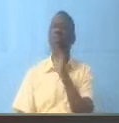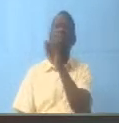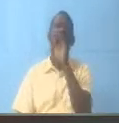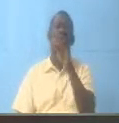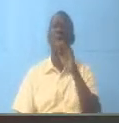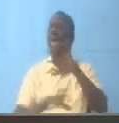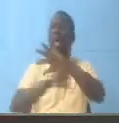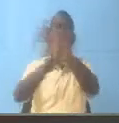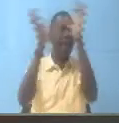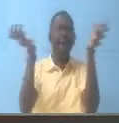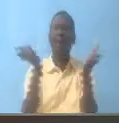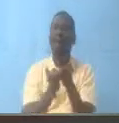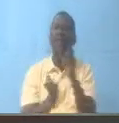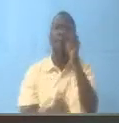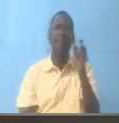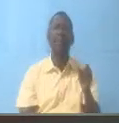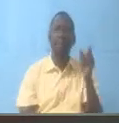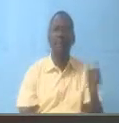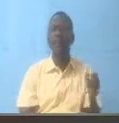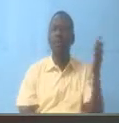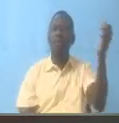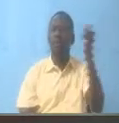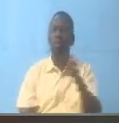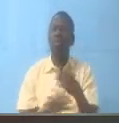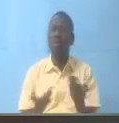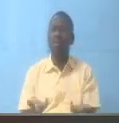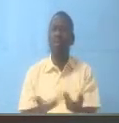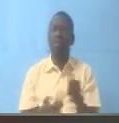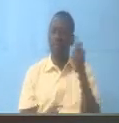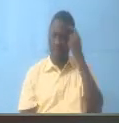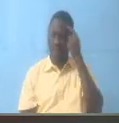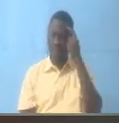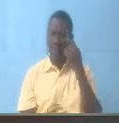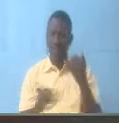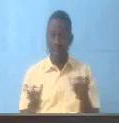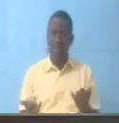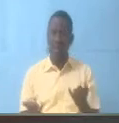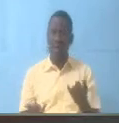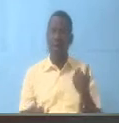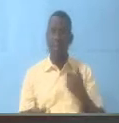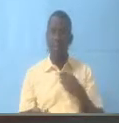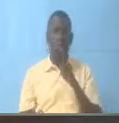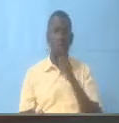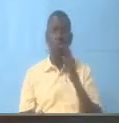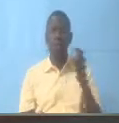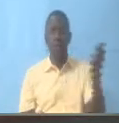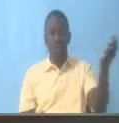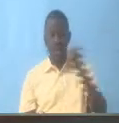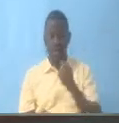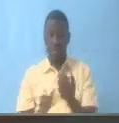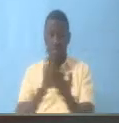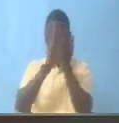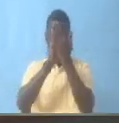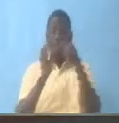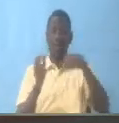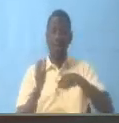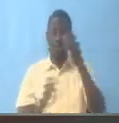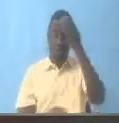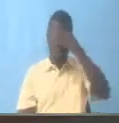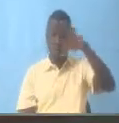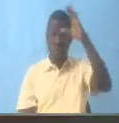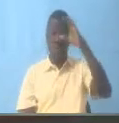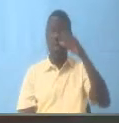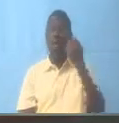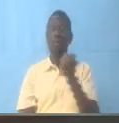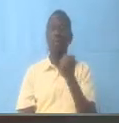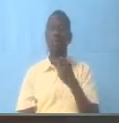ñëpp. I think now those who probably came before this commission, it's because that regime and that president is probably